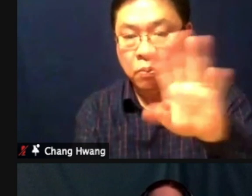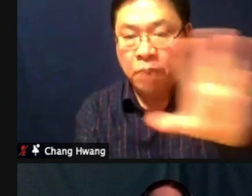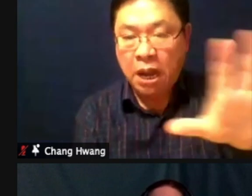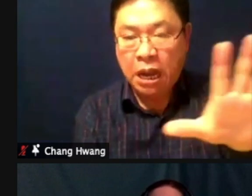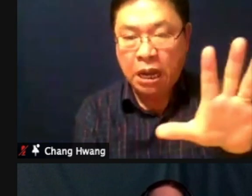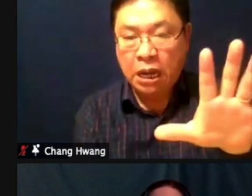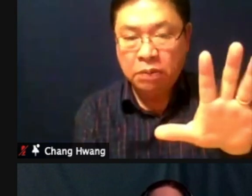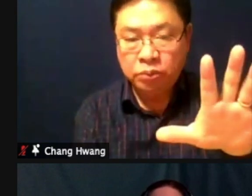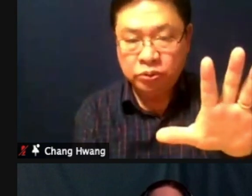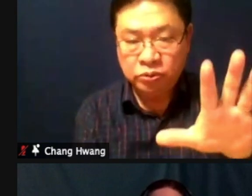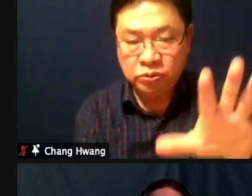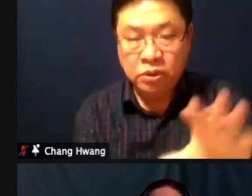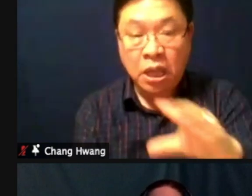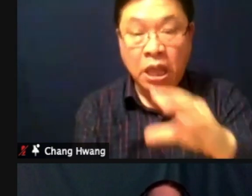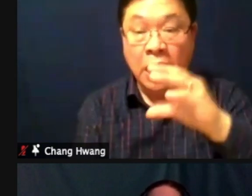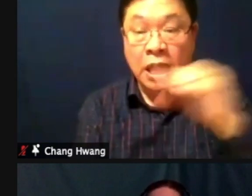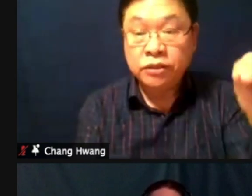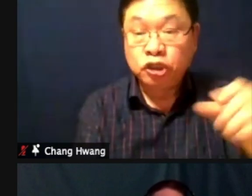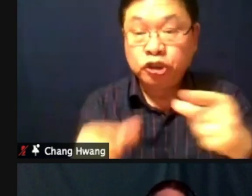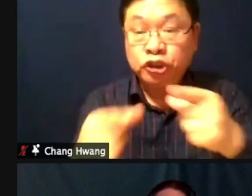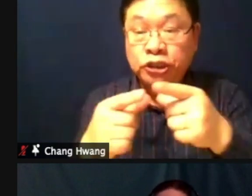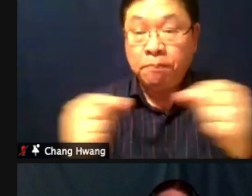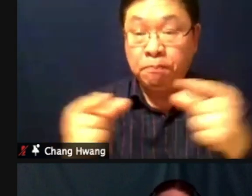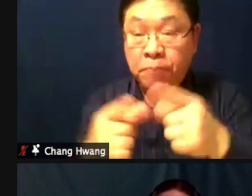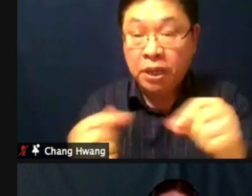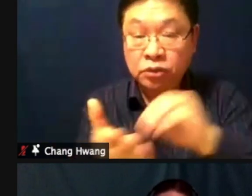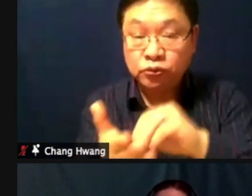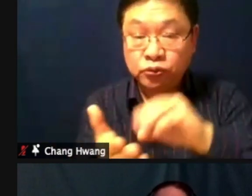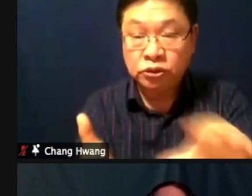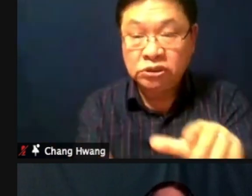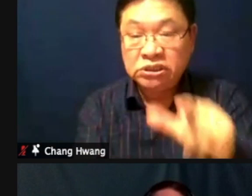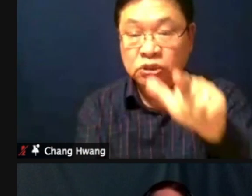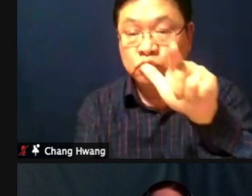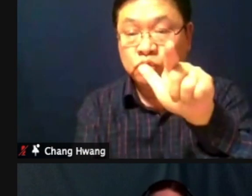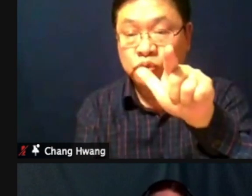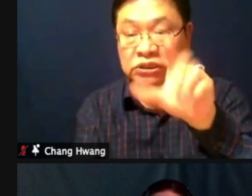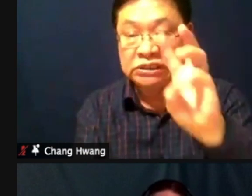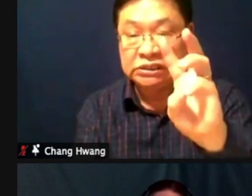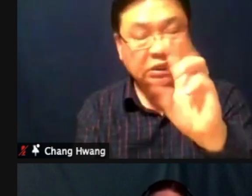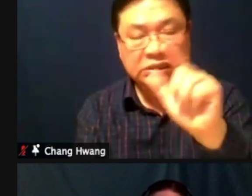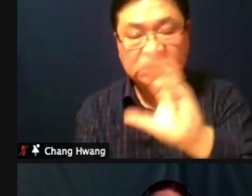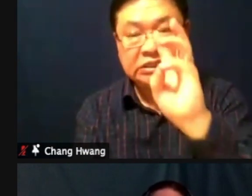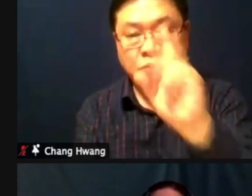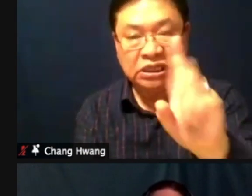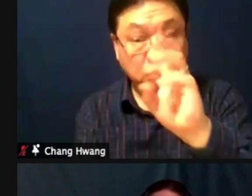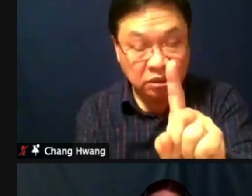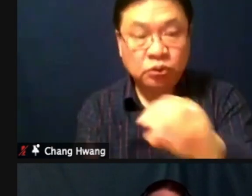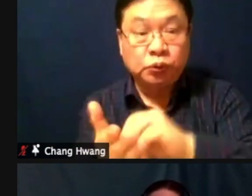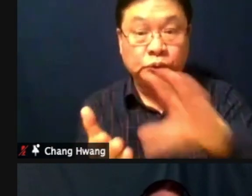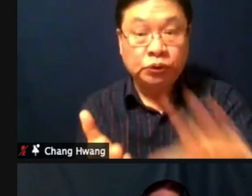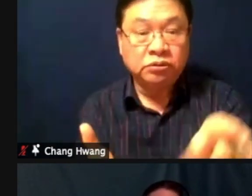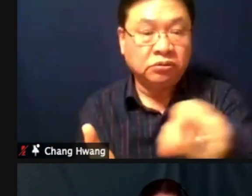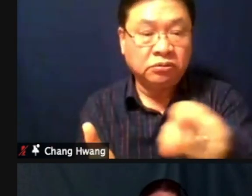There were over 245 Korean deaf students and